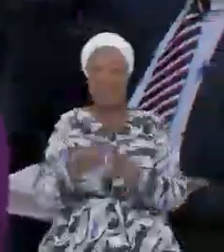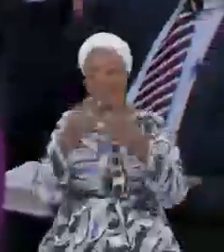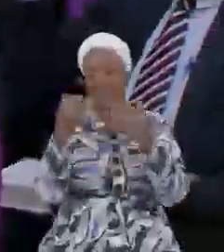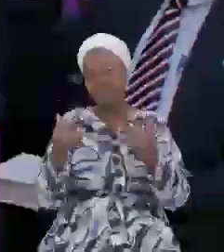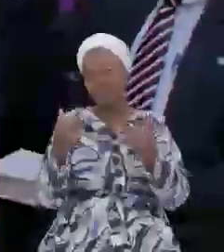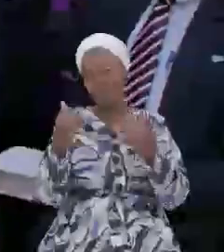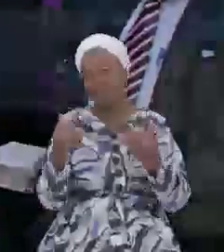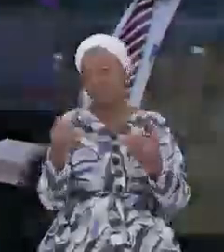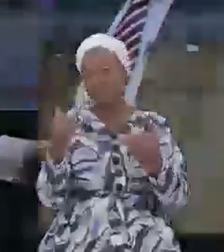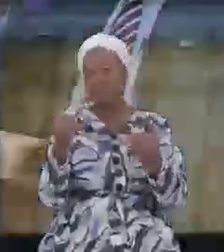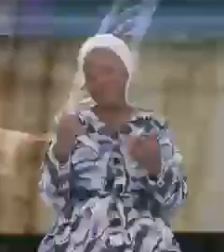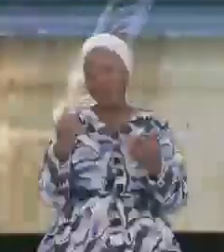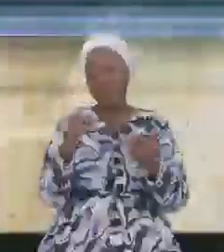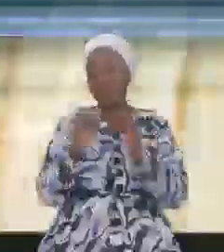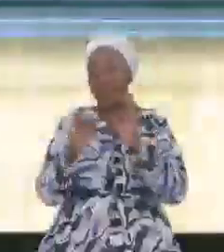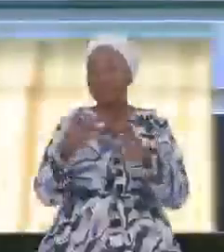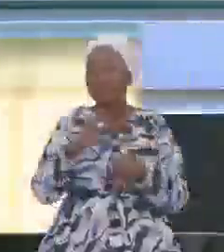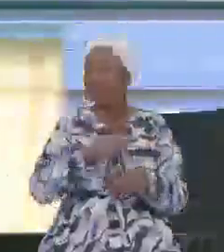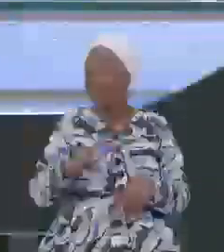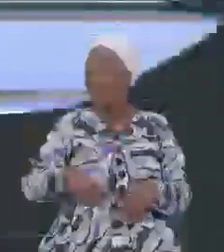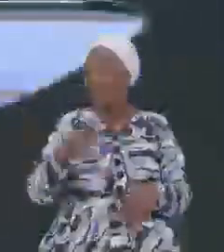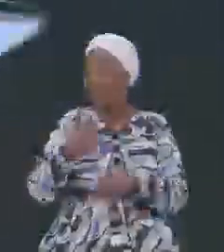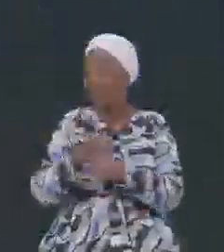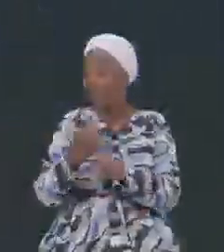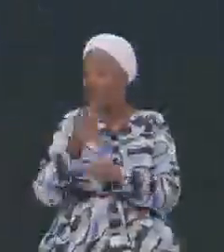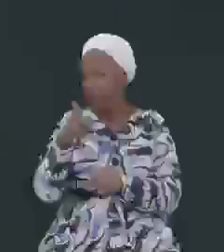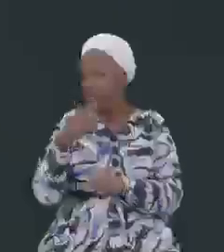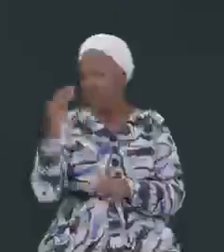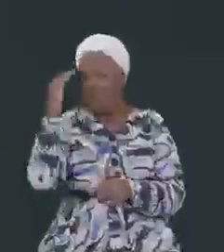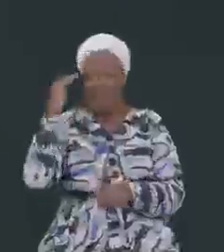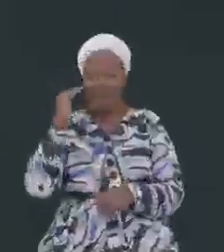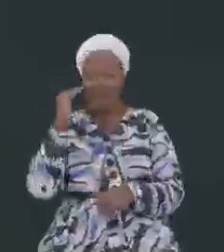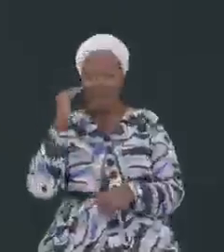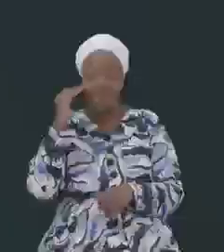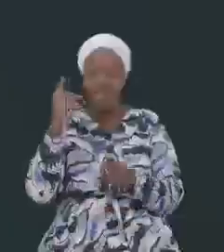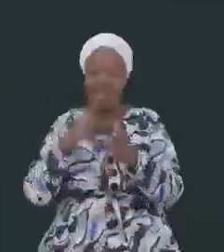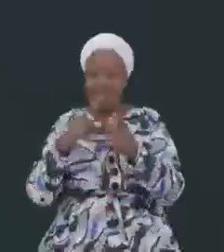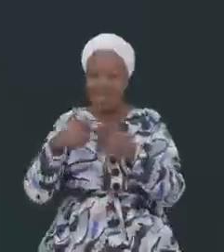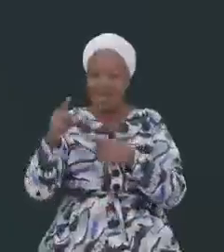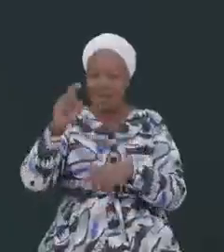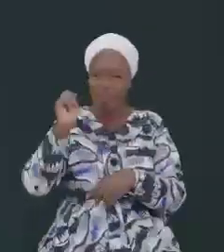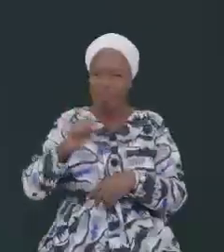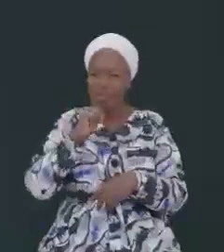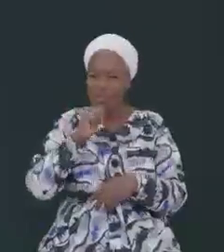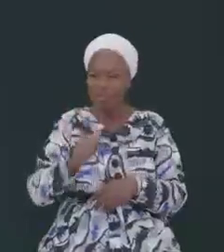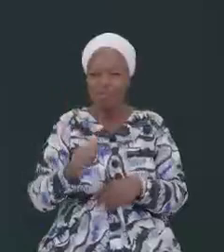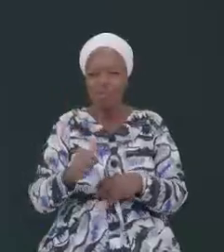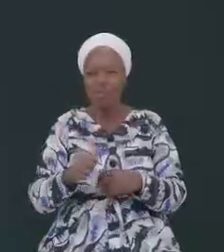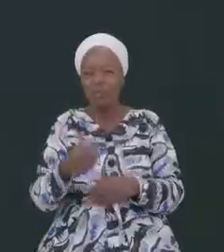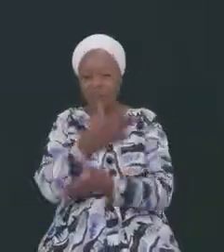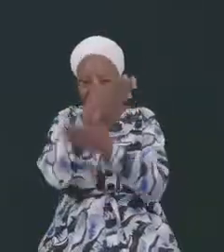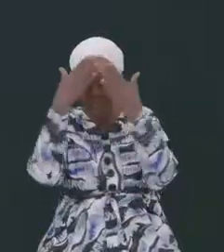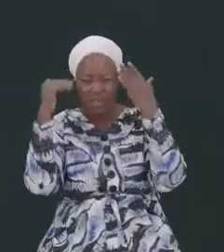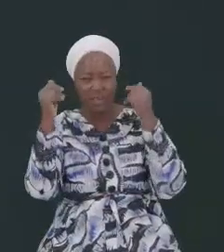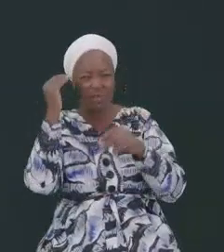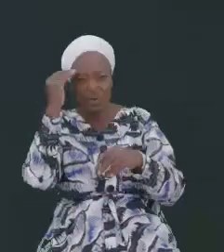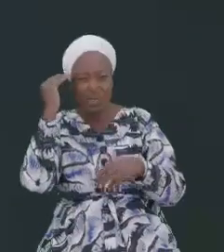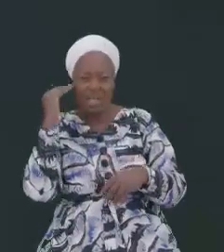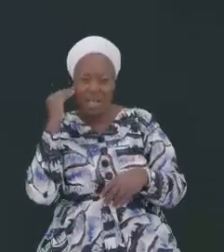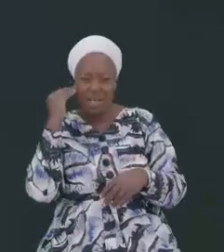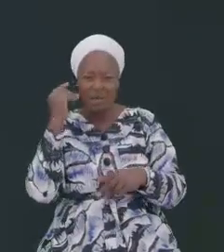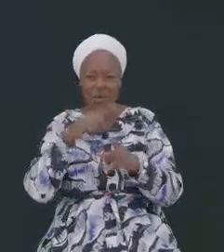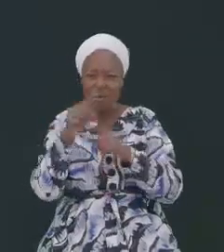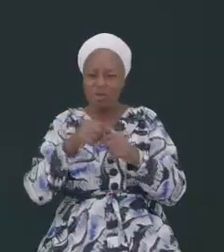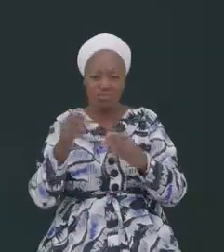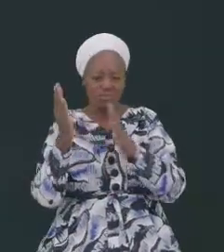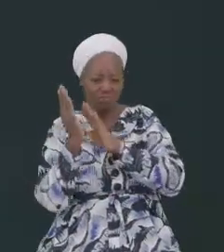Now. If the Lord is going to make you the head, you must not lose your head. Once you lose